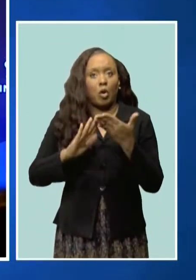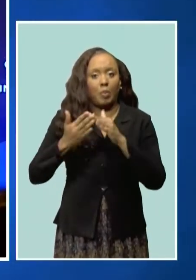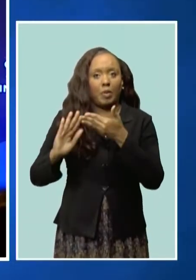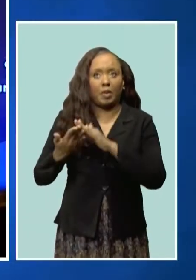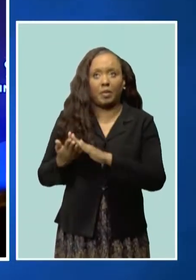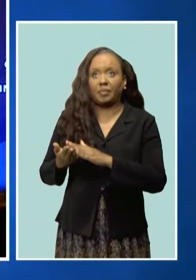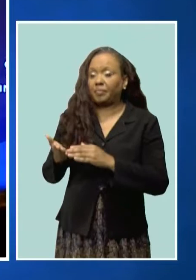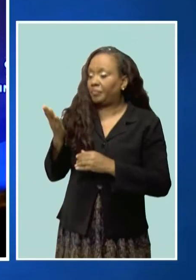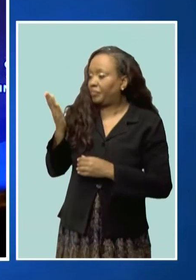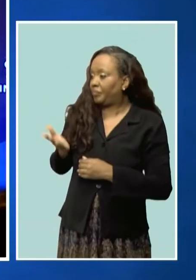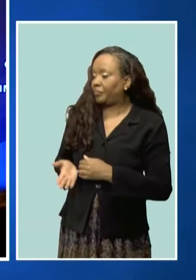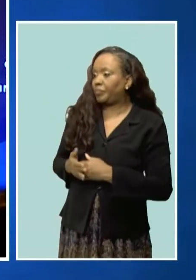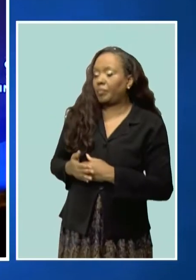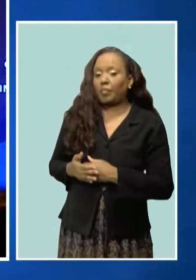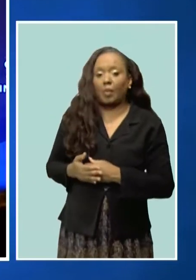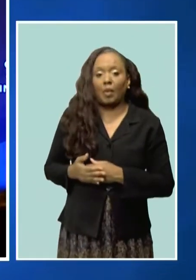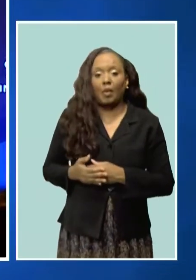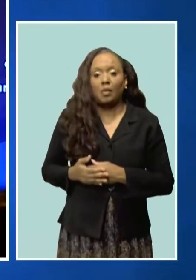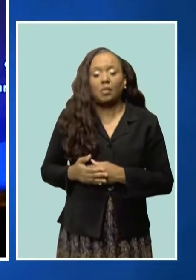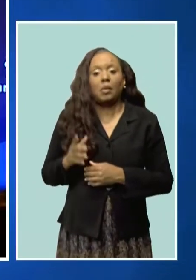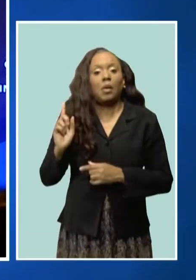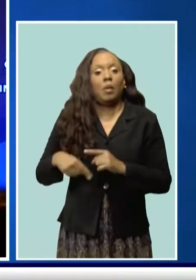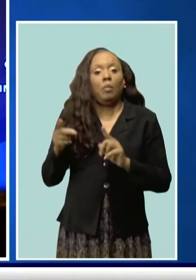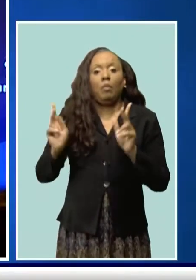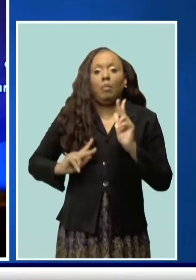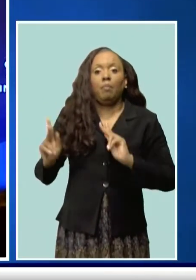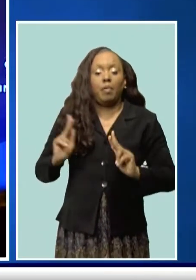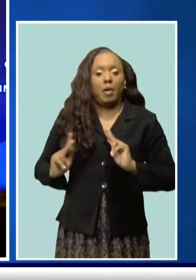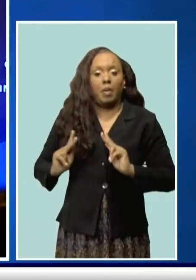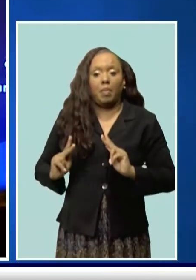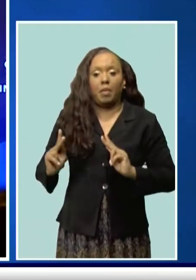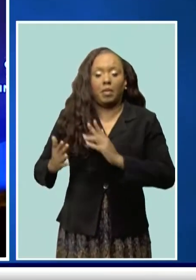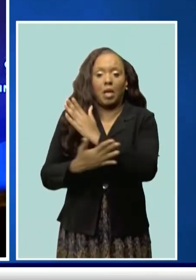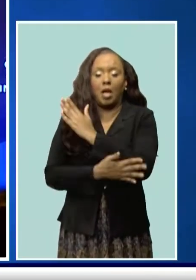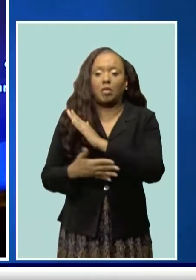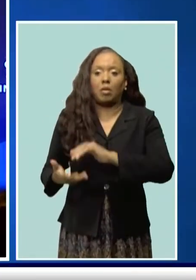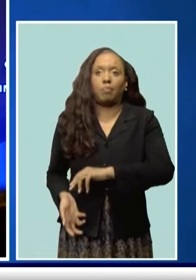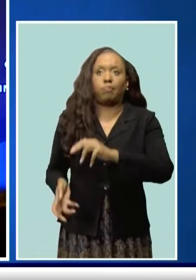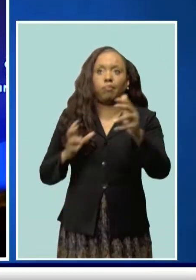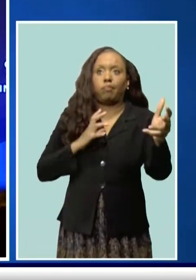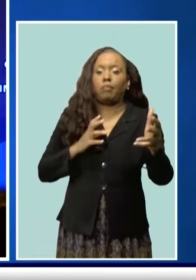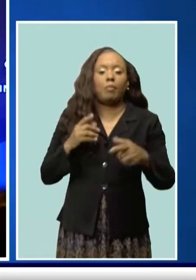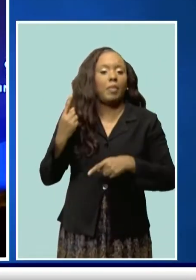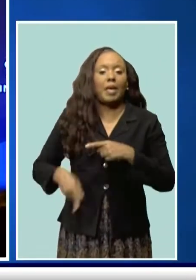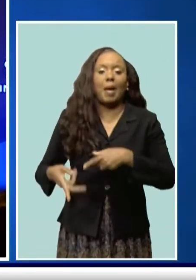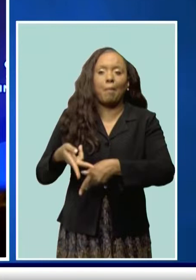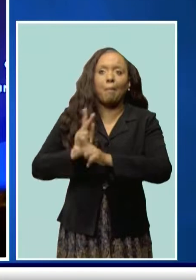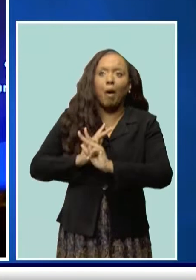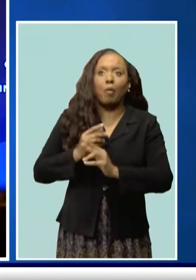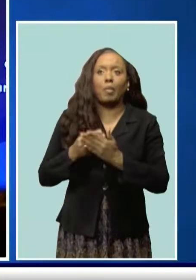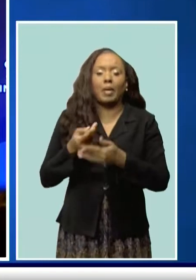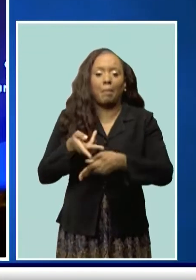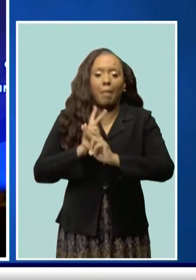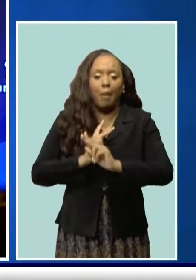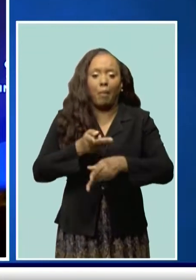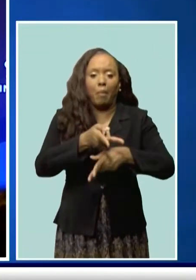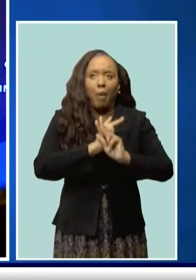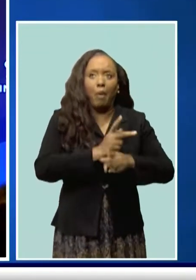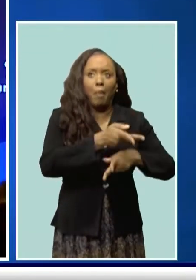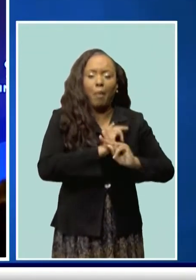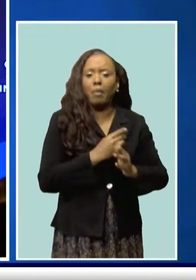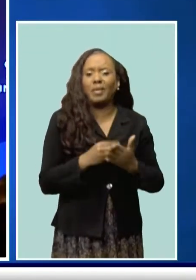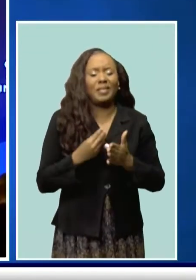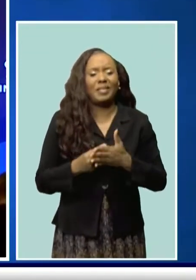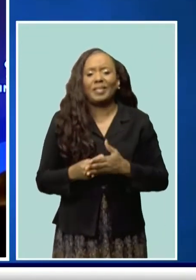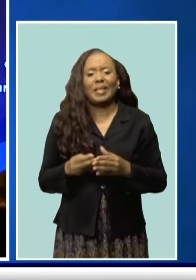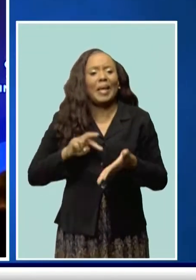cannot be on the basis of loans. It has to be on the basis of grants, because we're already taking loans and higher